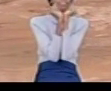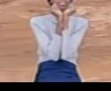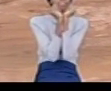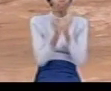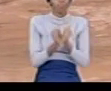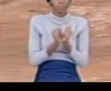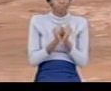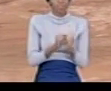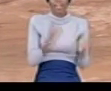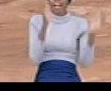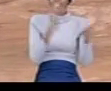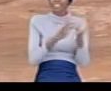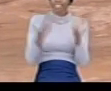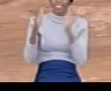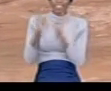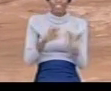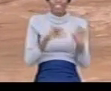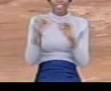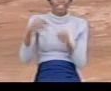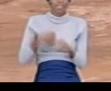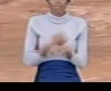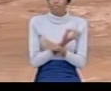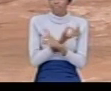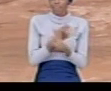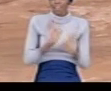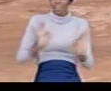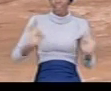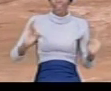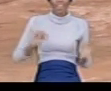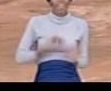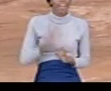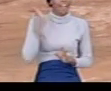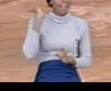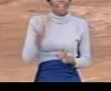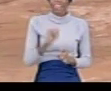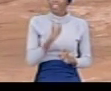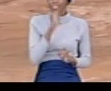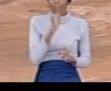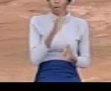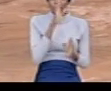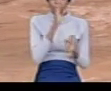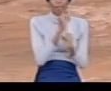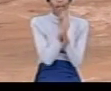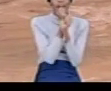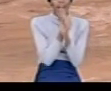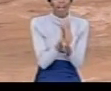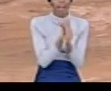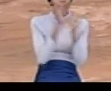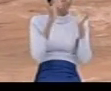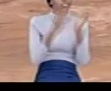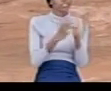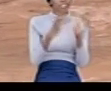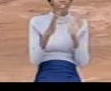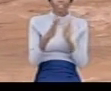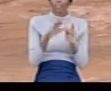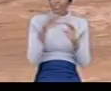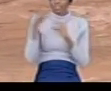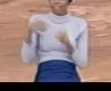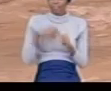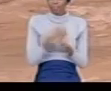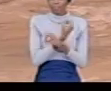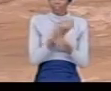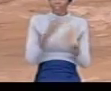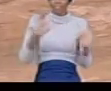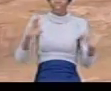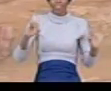You cannot be bound. Jesus sets you free. You cannot be bound since Jesus